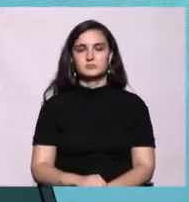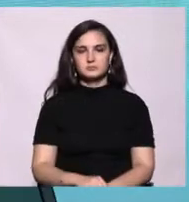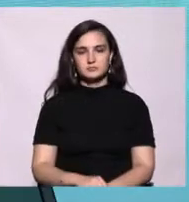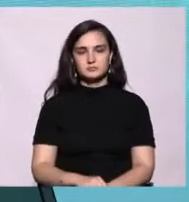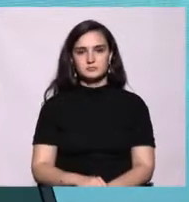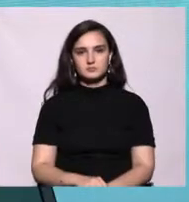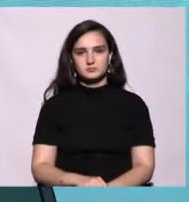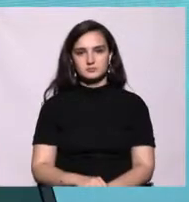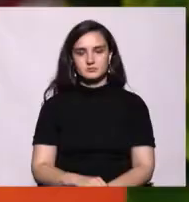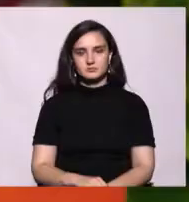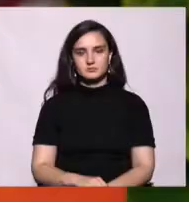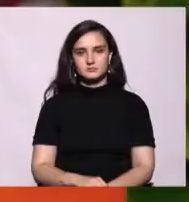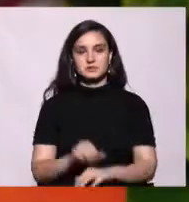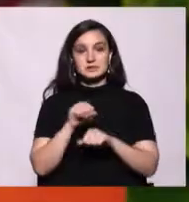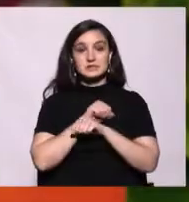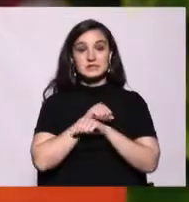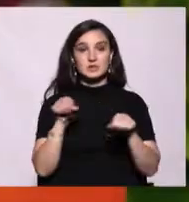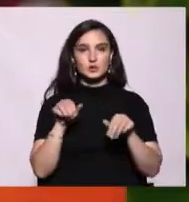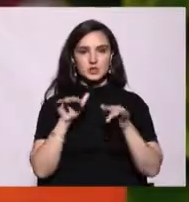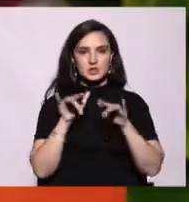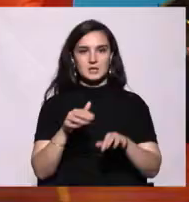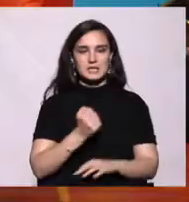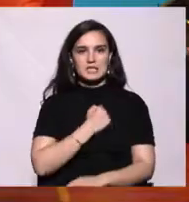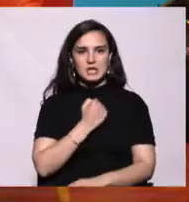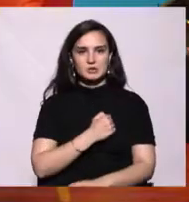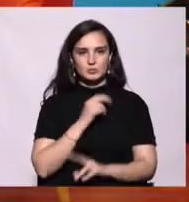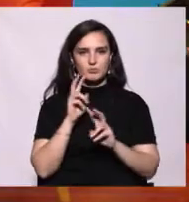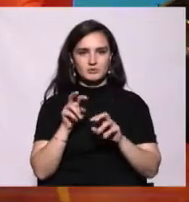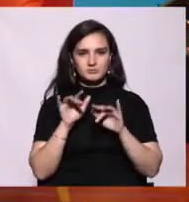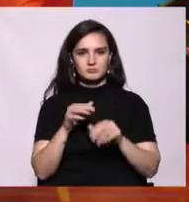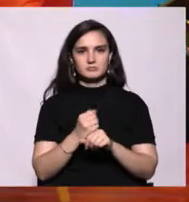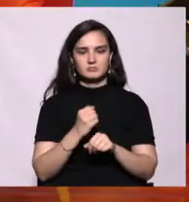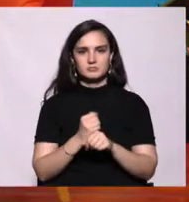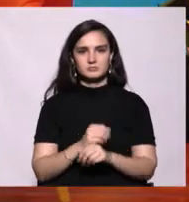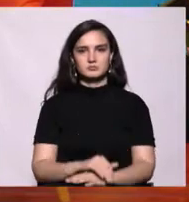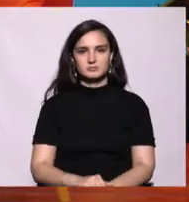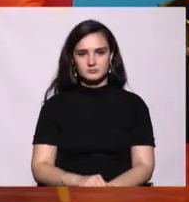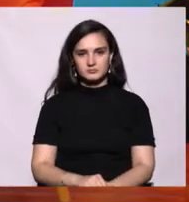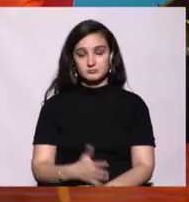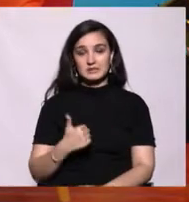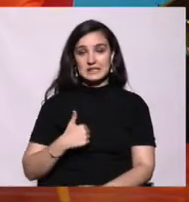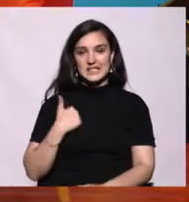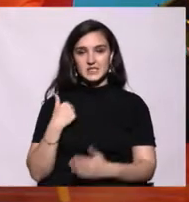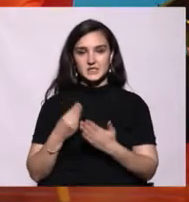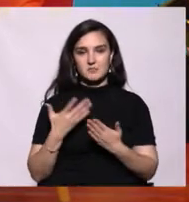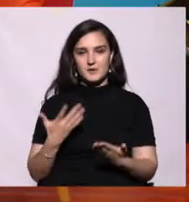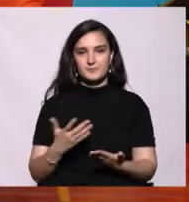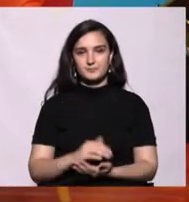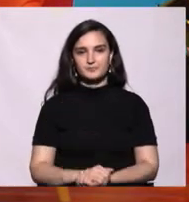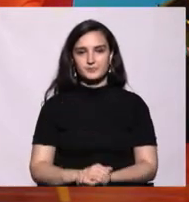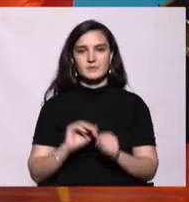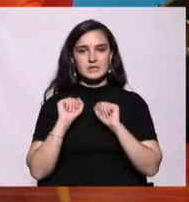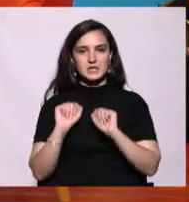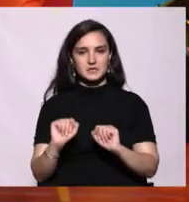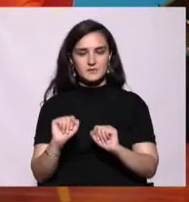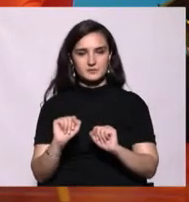Chivalry. Chivalry. Sagmiro sakme. Raindoba. Honor. Honor. Ghirseba.